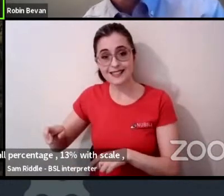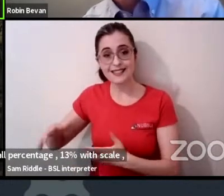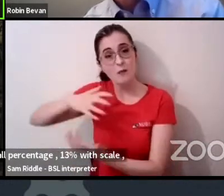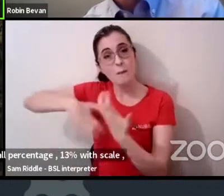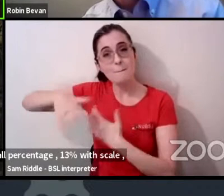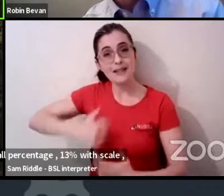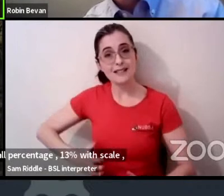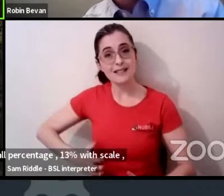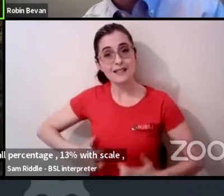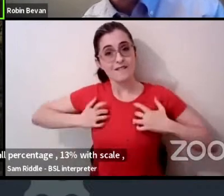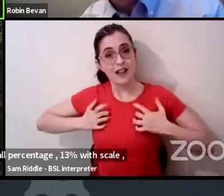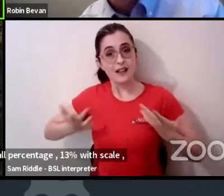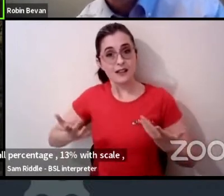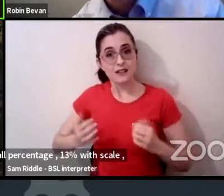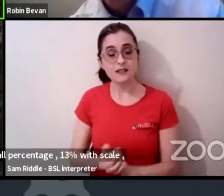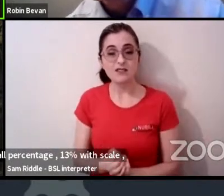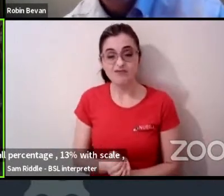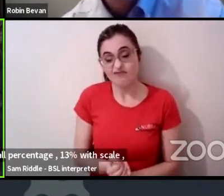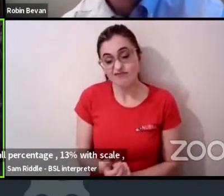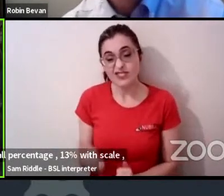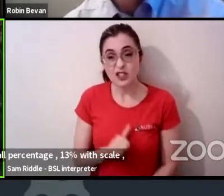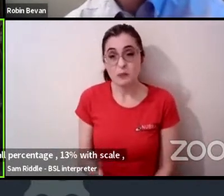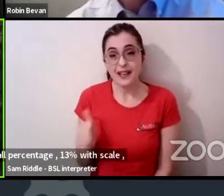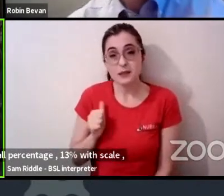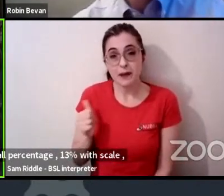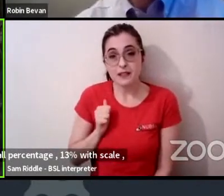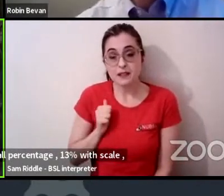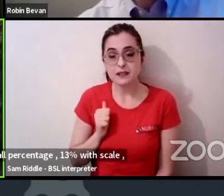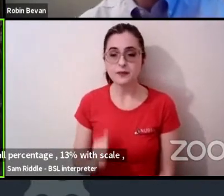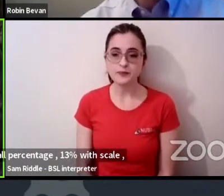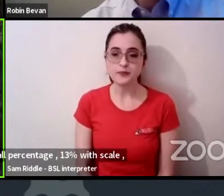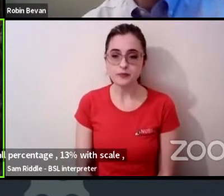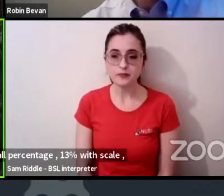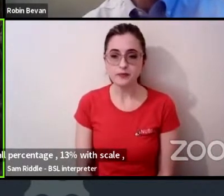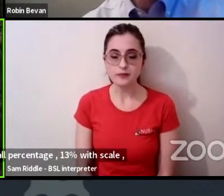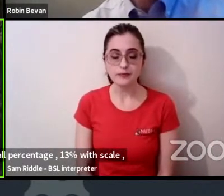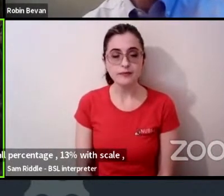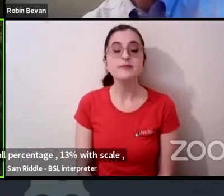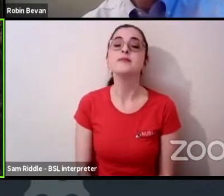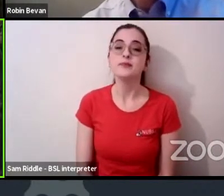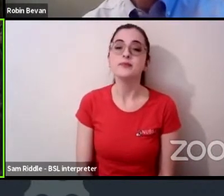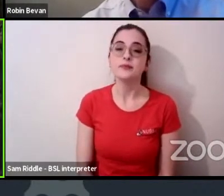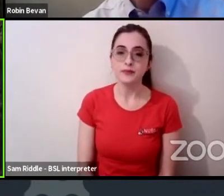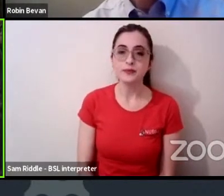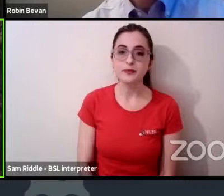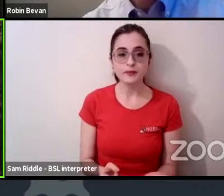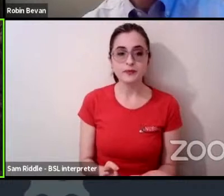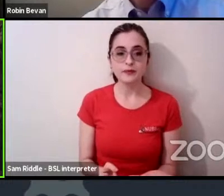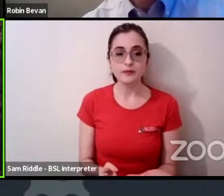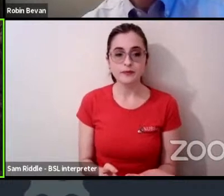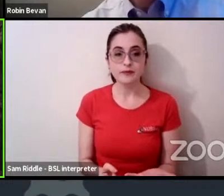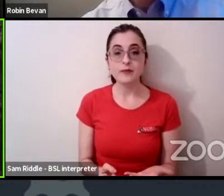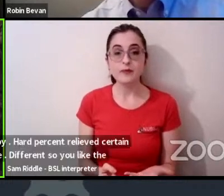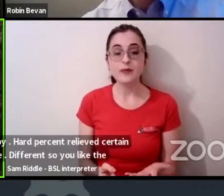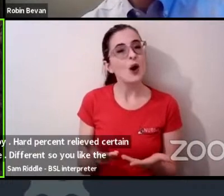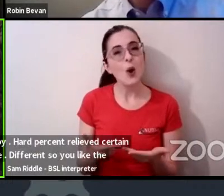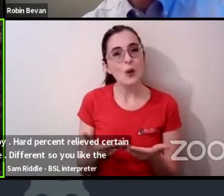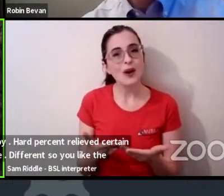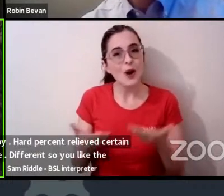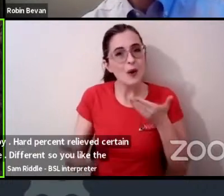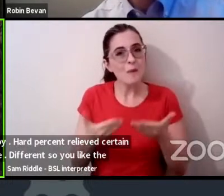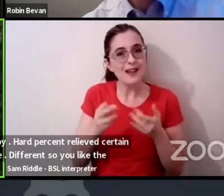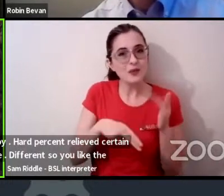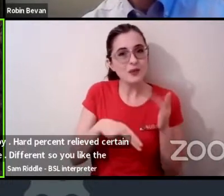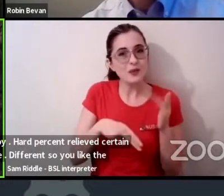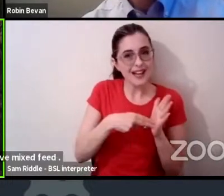be expected. And like Mary says, and quite unlike January, scientists now have much